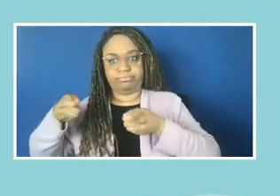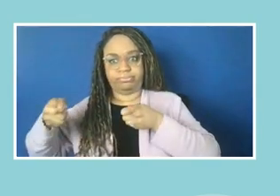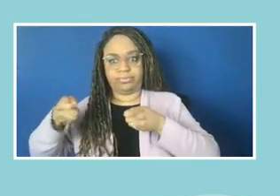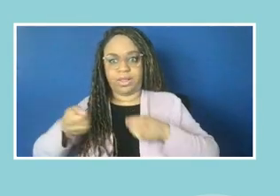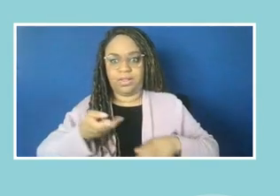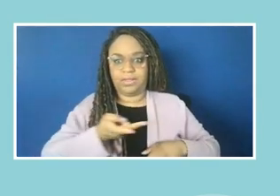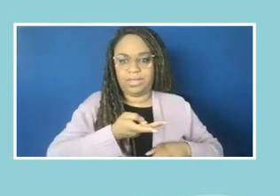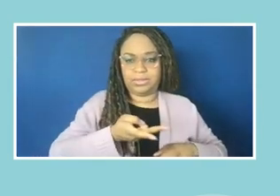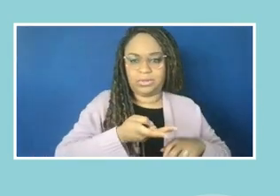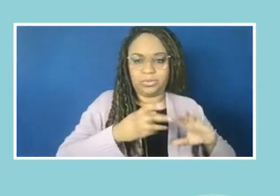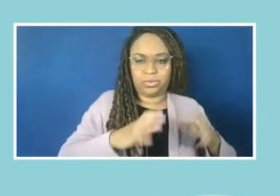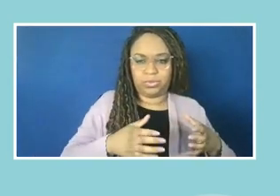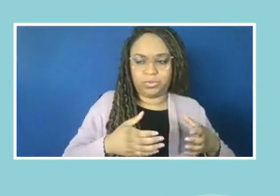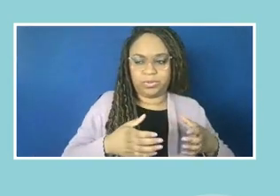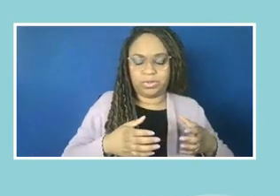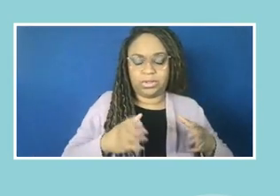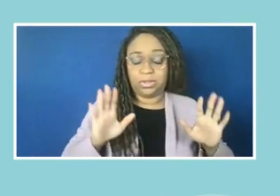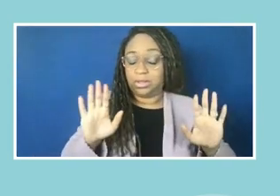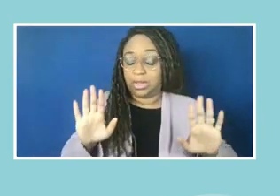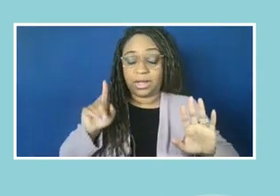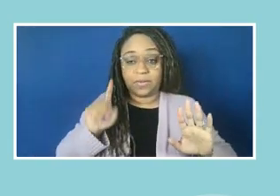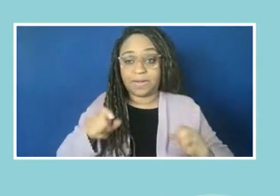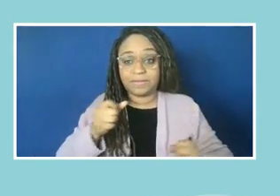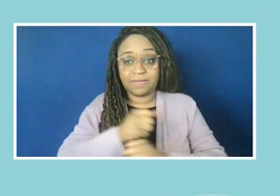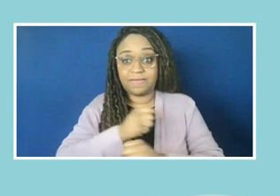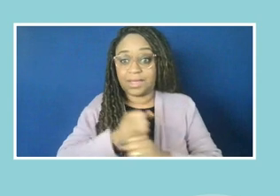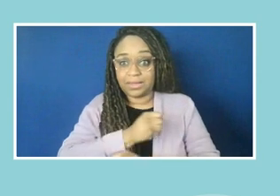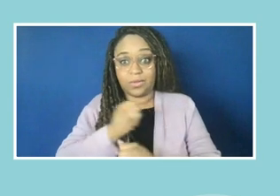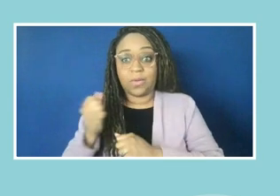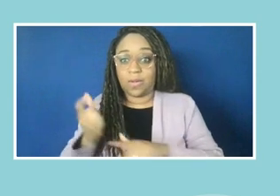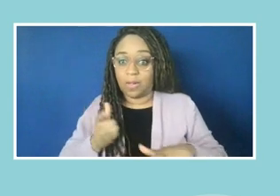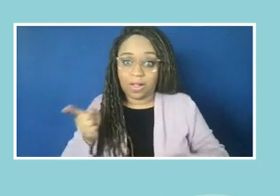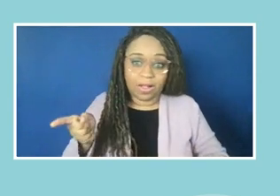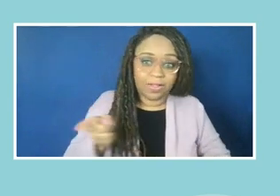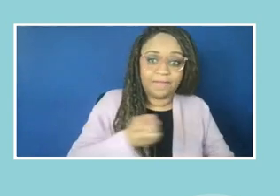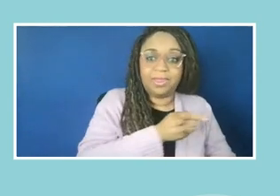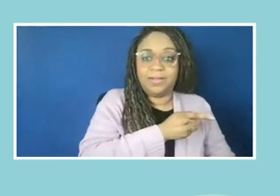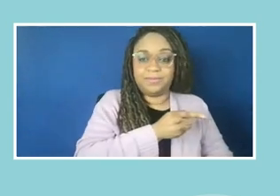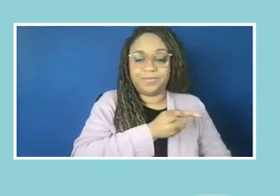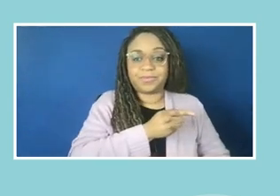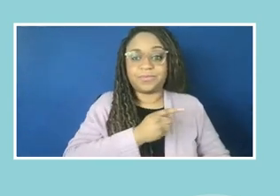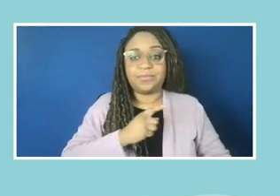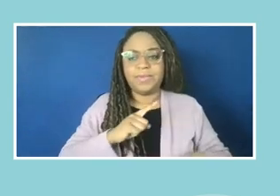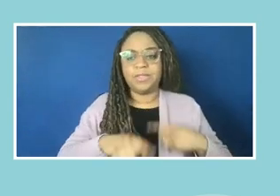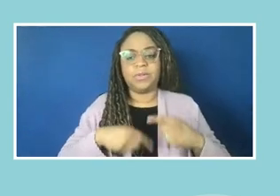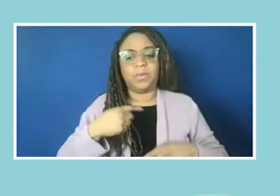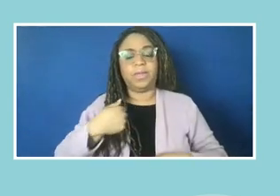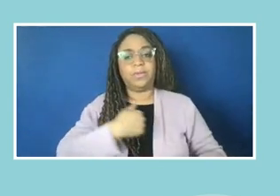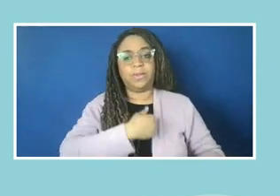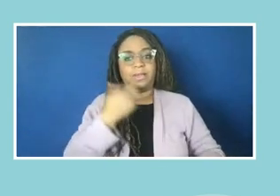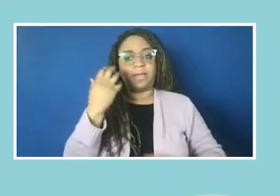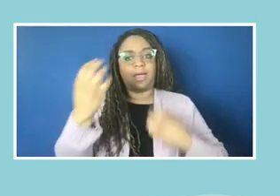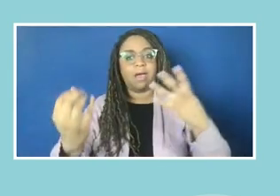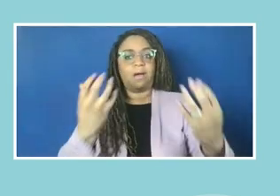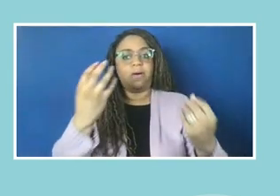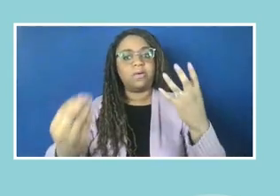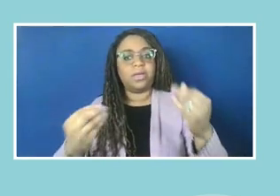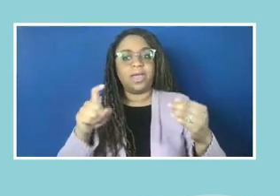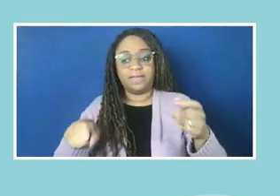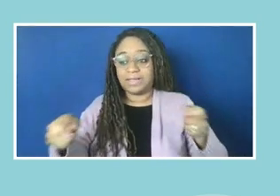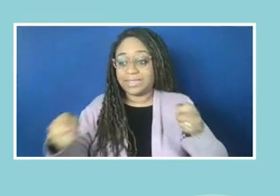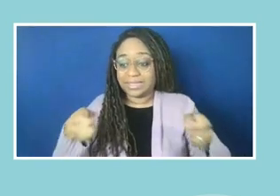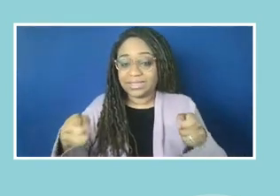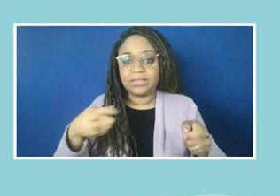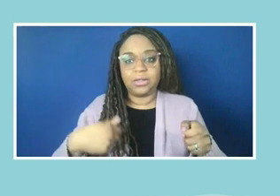So we have to recognize that as we go out there and try to deal with it. You miss one, the other's